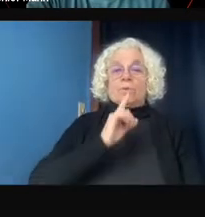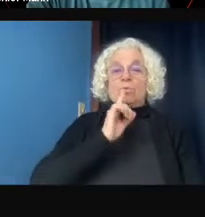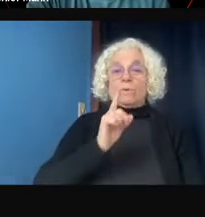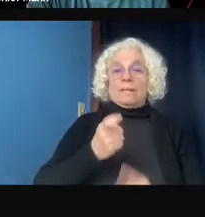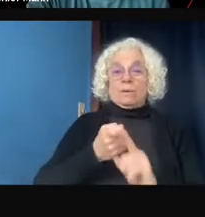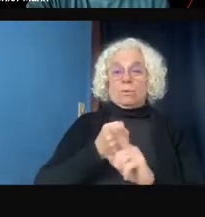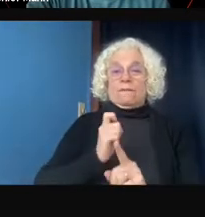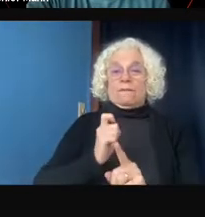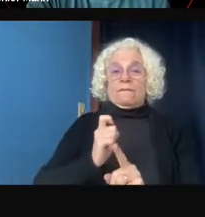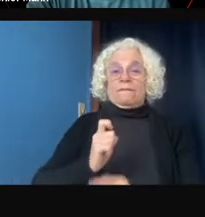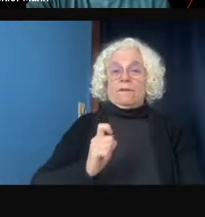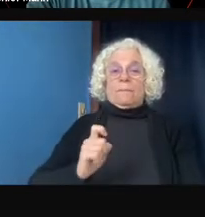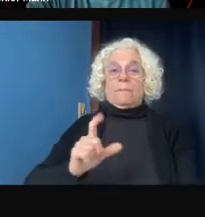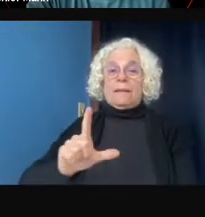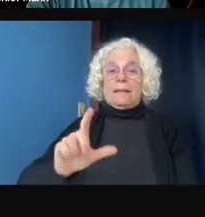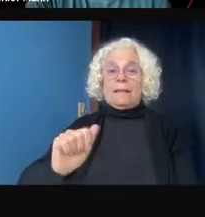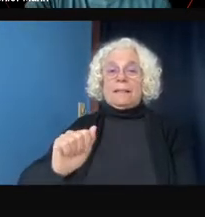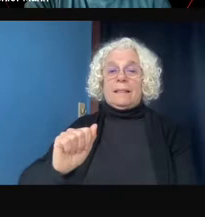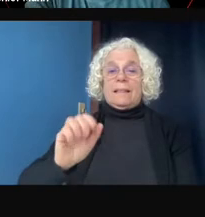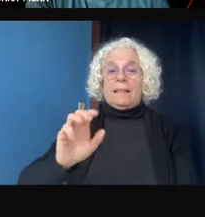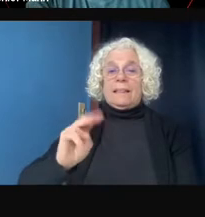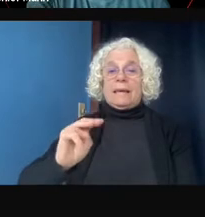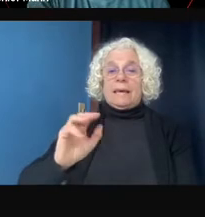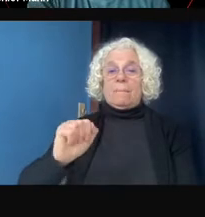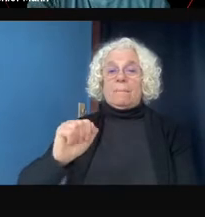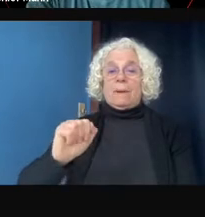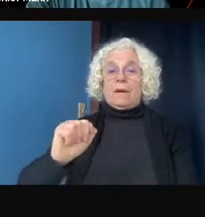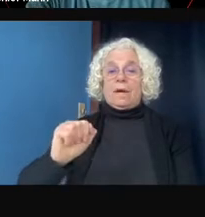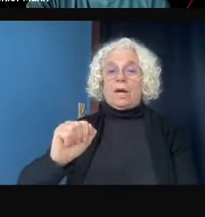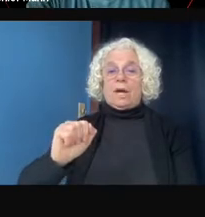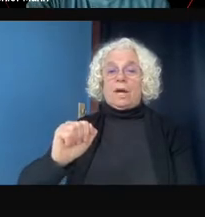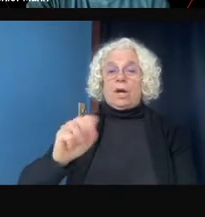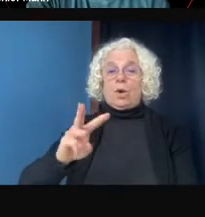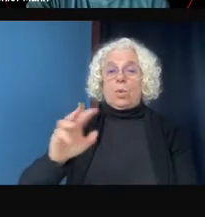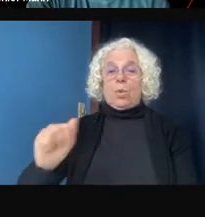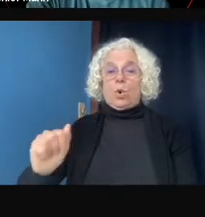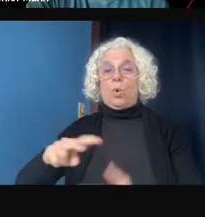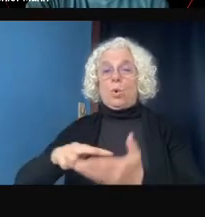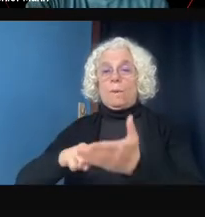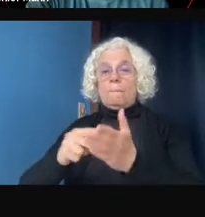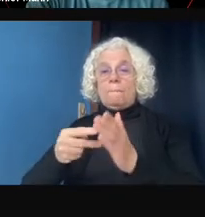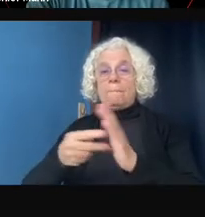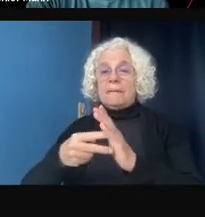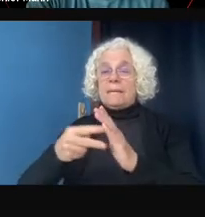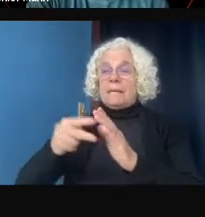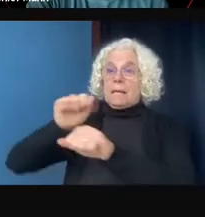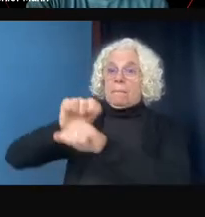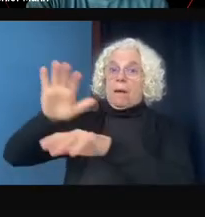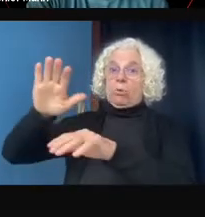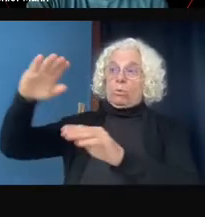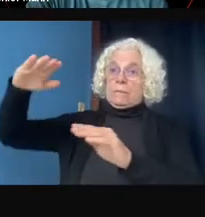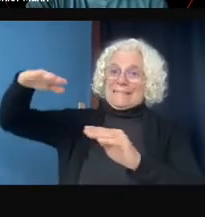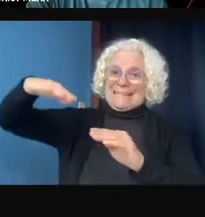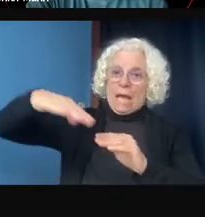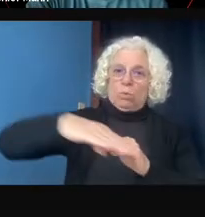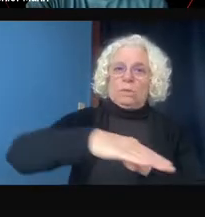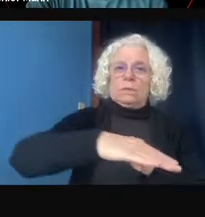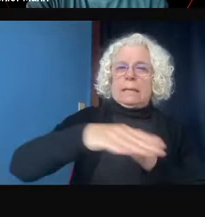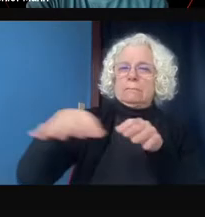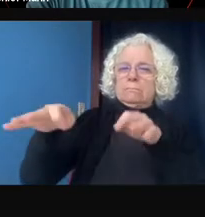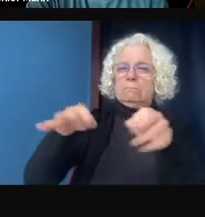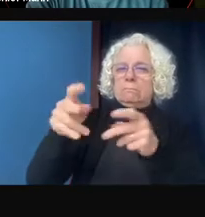of Lamawo, which would mean downward slanting or the mountainous region. Next slide,